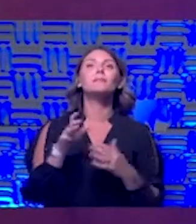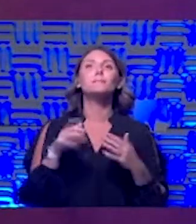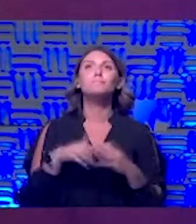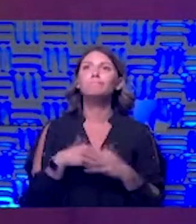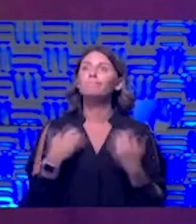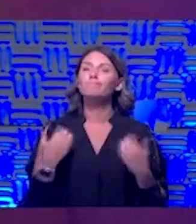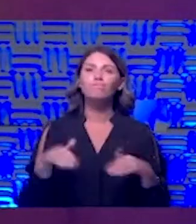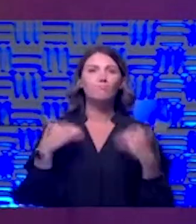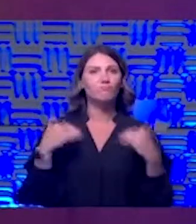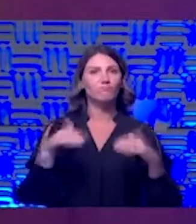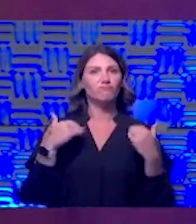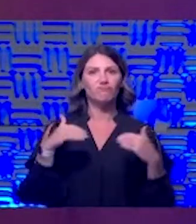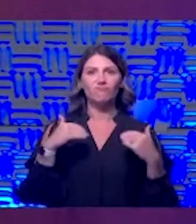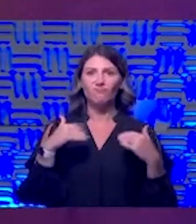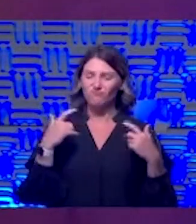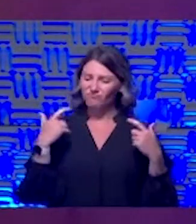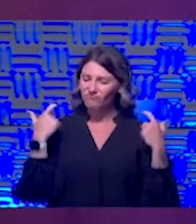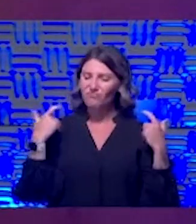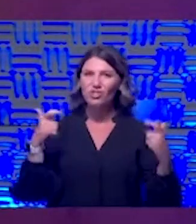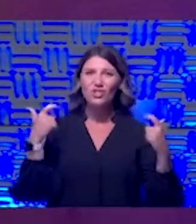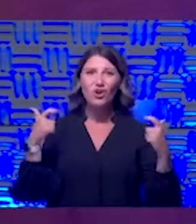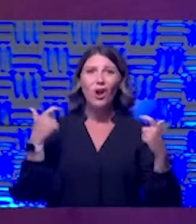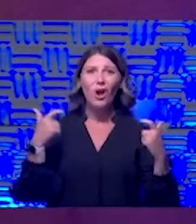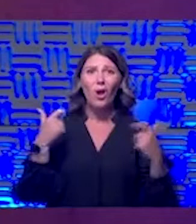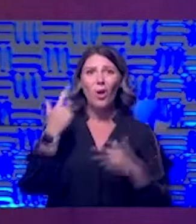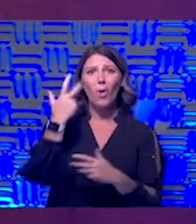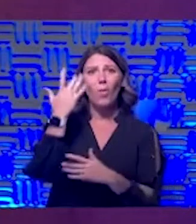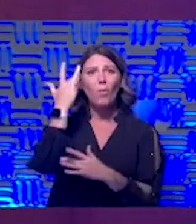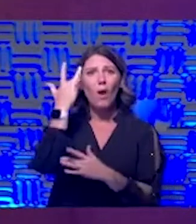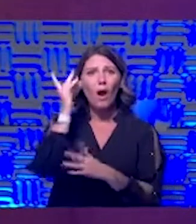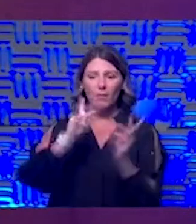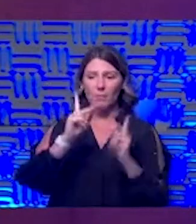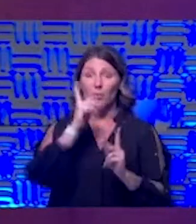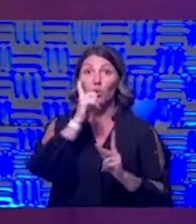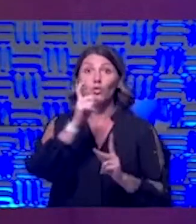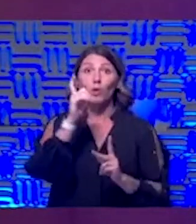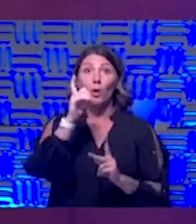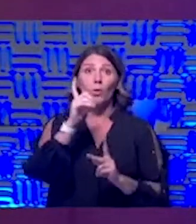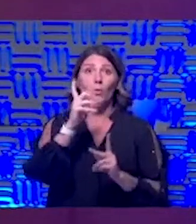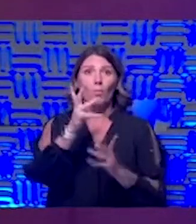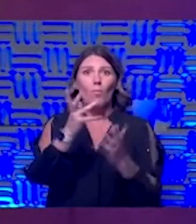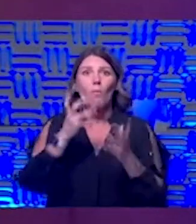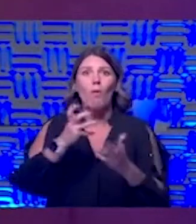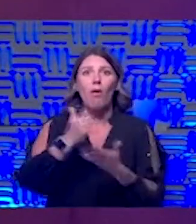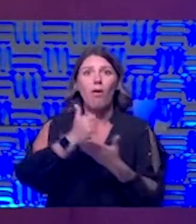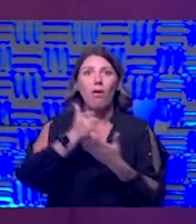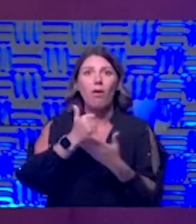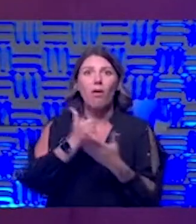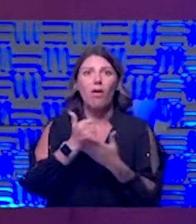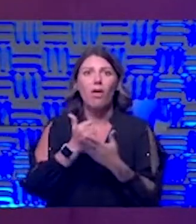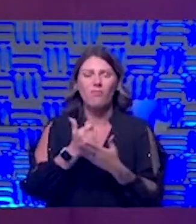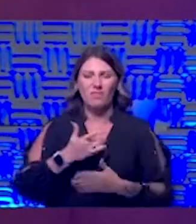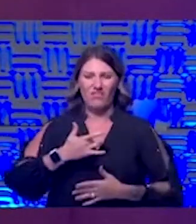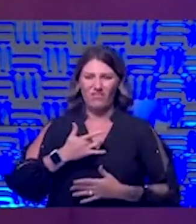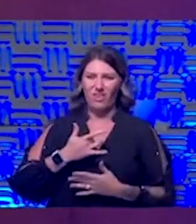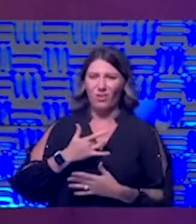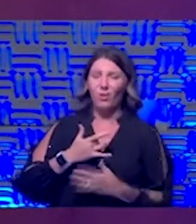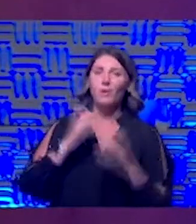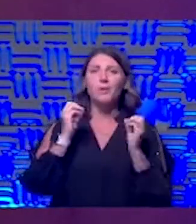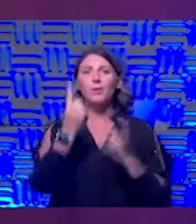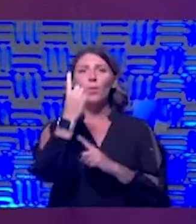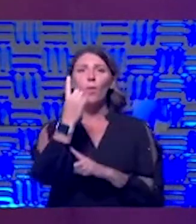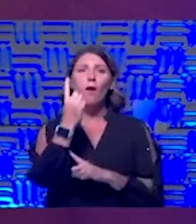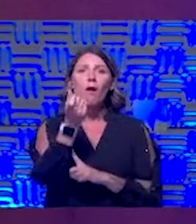huge part of why people don't seek help. They feel that these experiences, nobody can understand